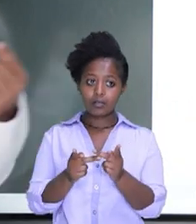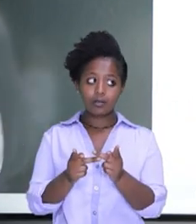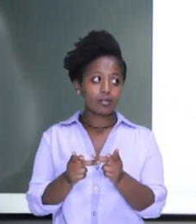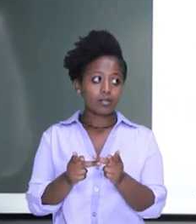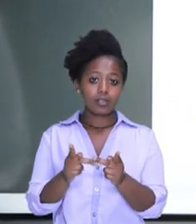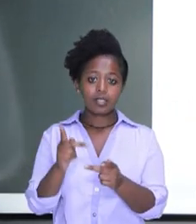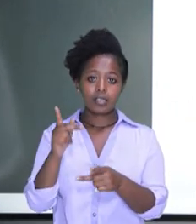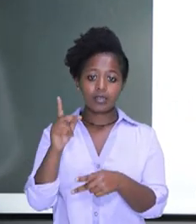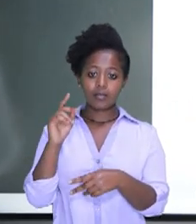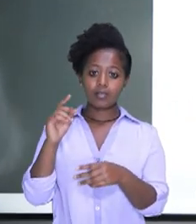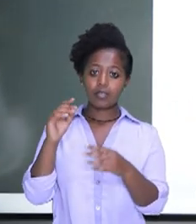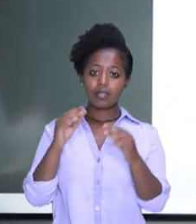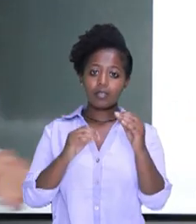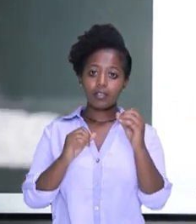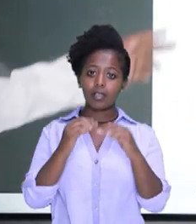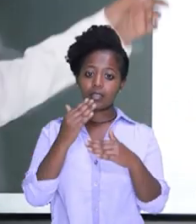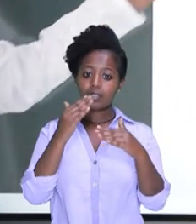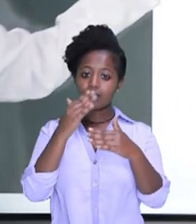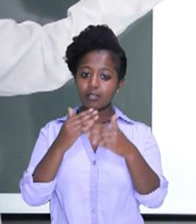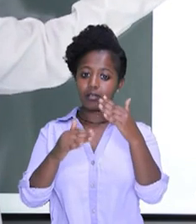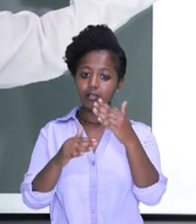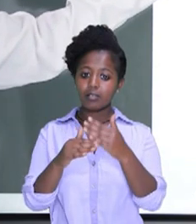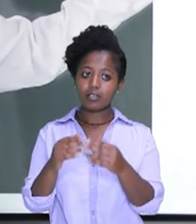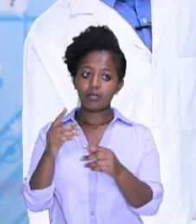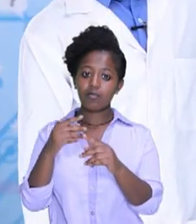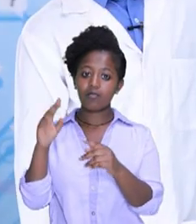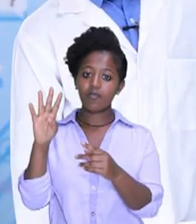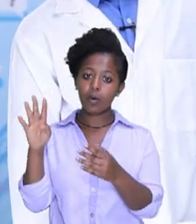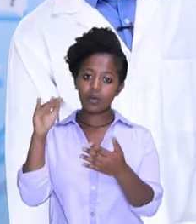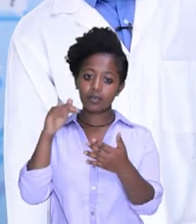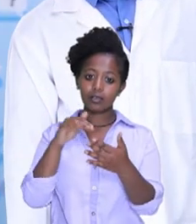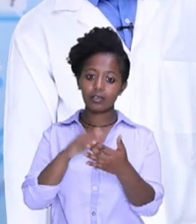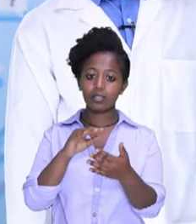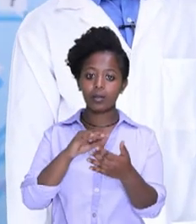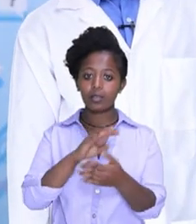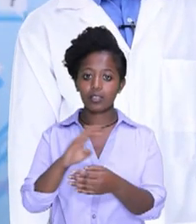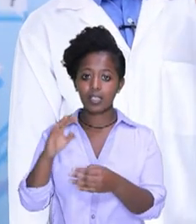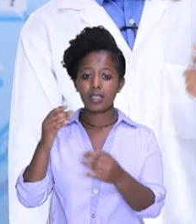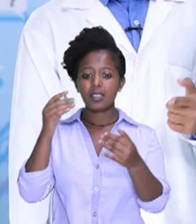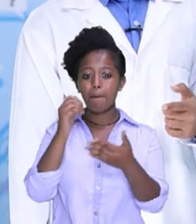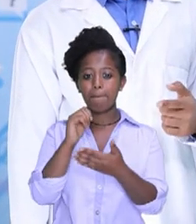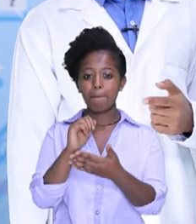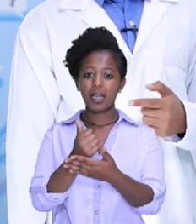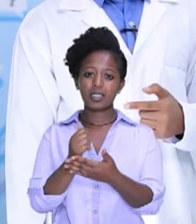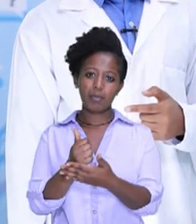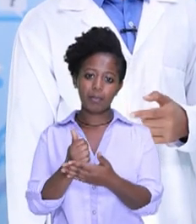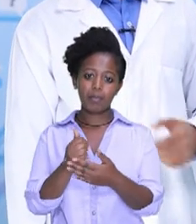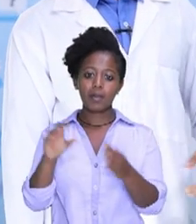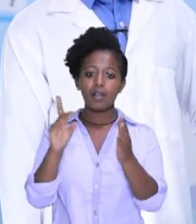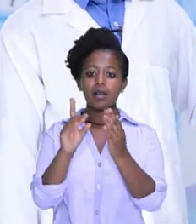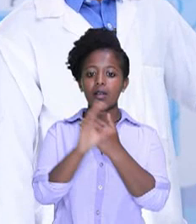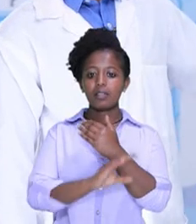as unstandard. And 4,000 meters is also taken as the maximum altitude of the